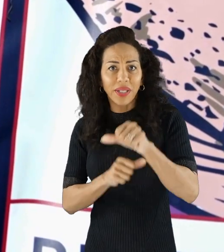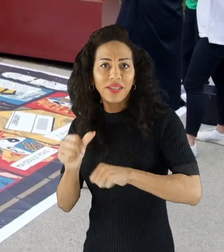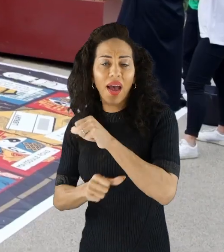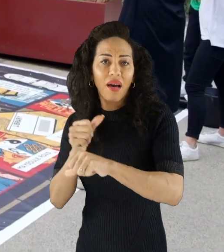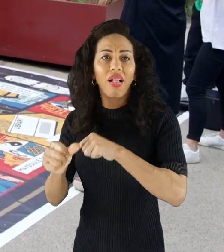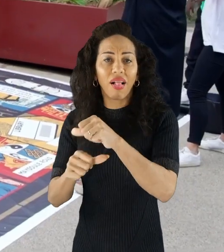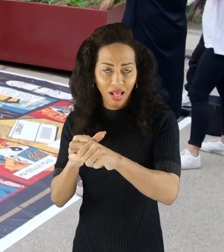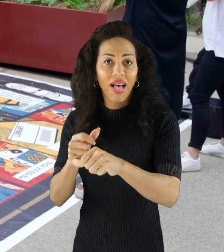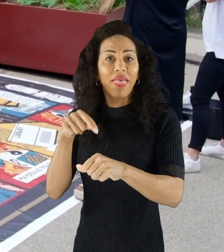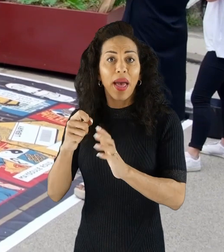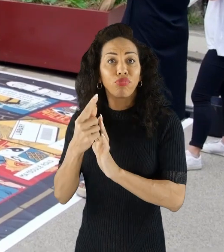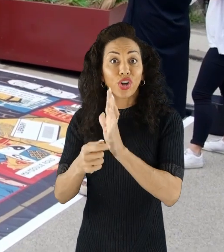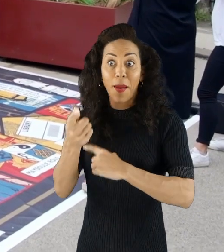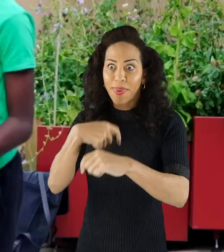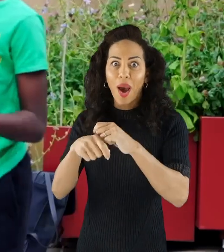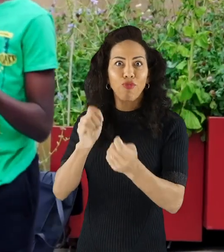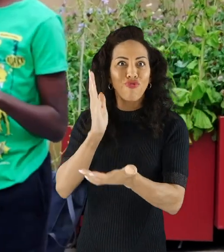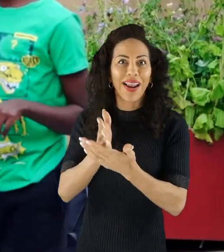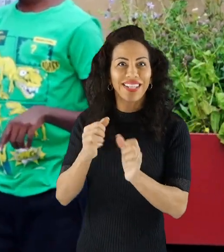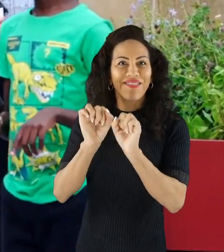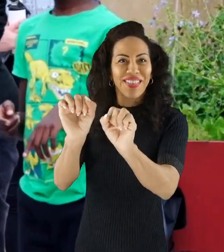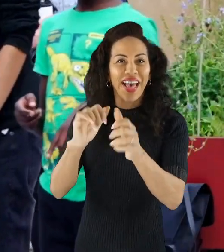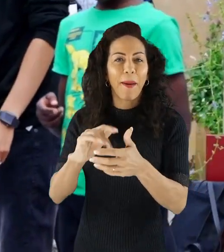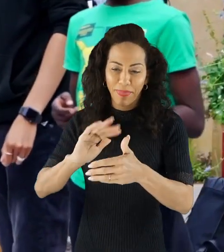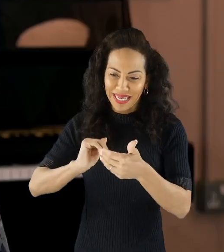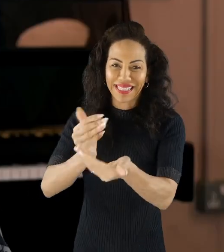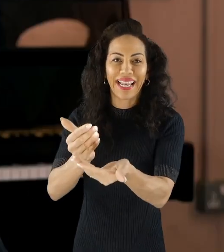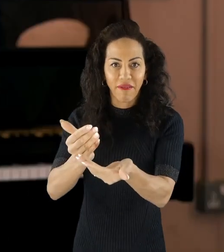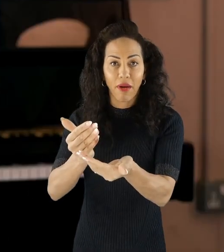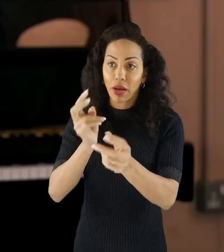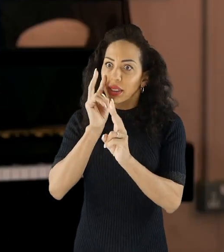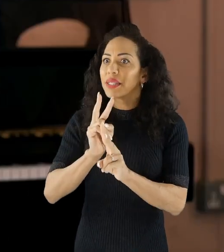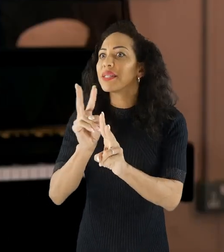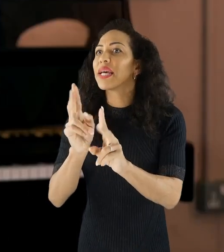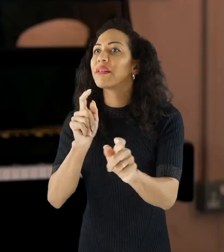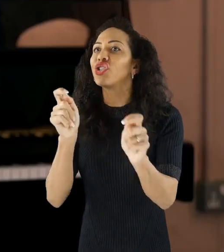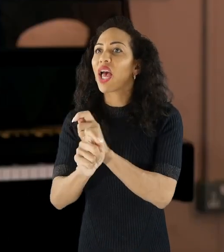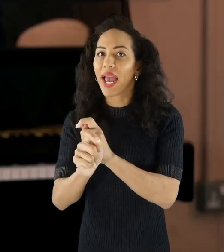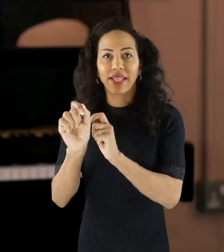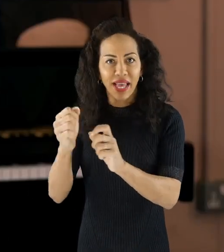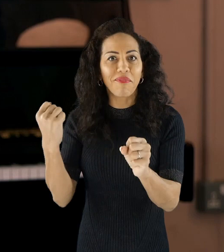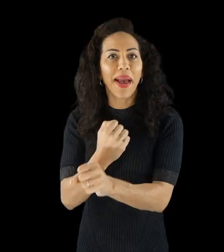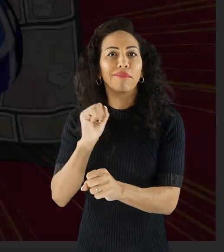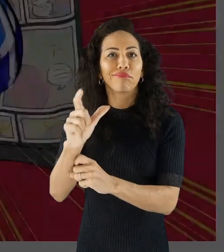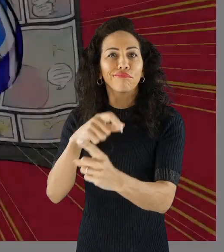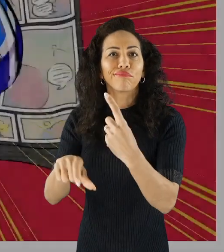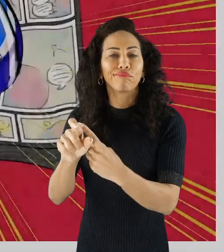us, and those projects become a reality for them, and they get to deliver those projects and see the change that they can make in their